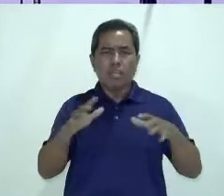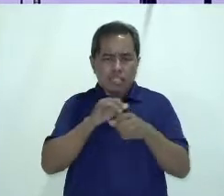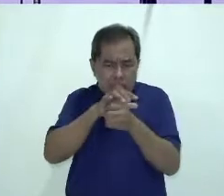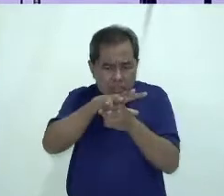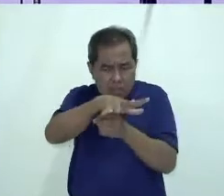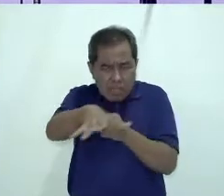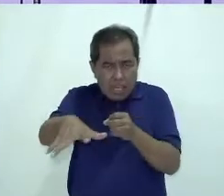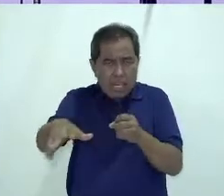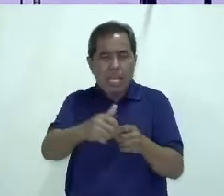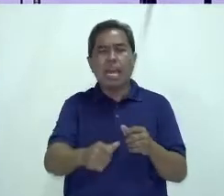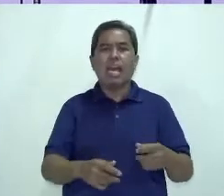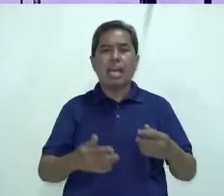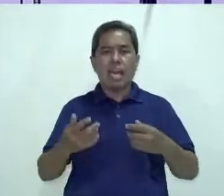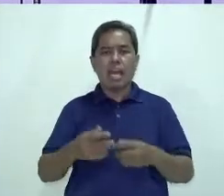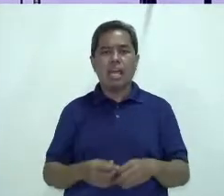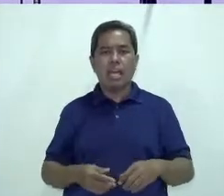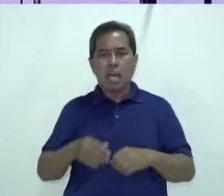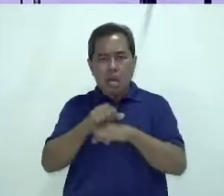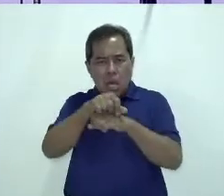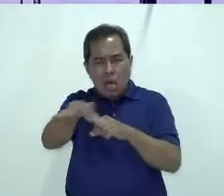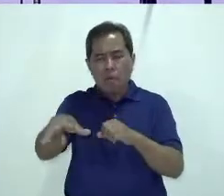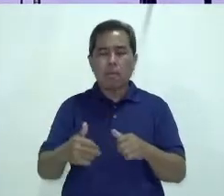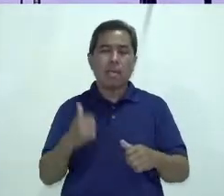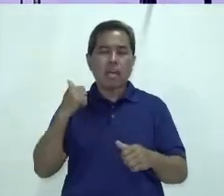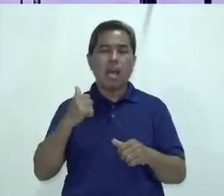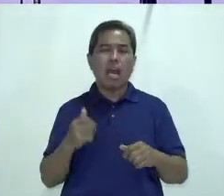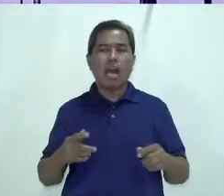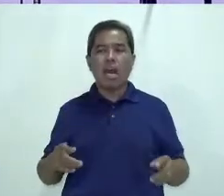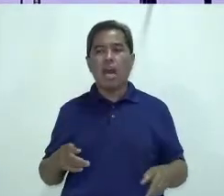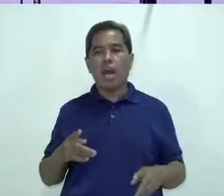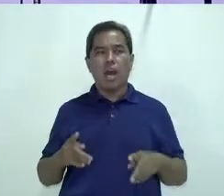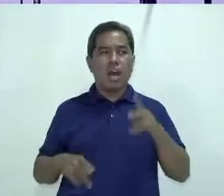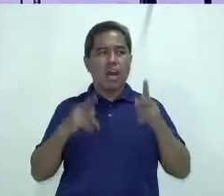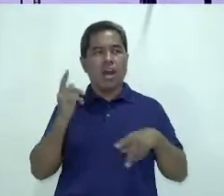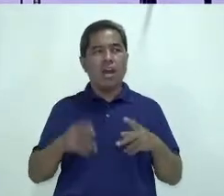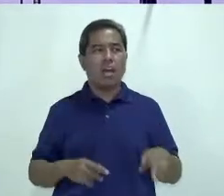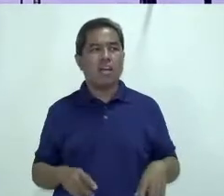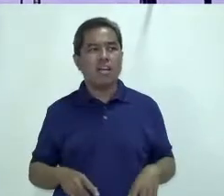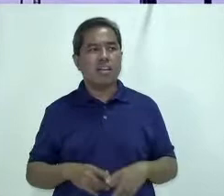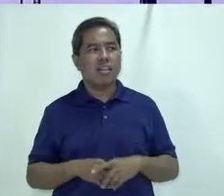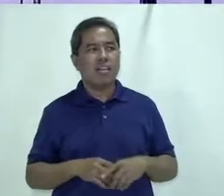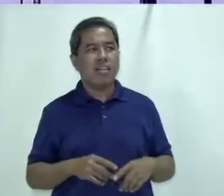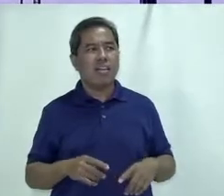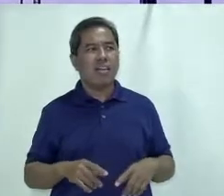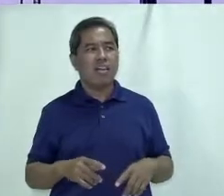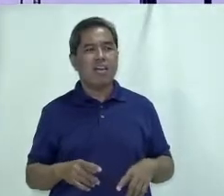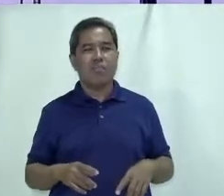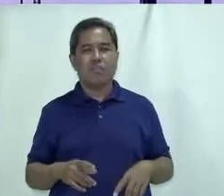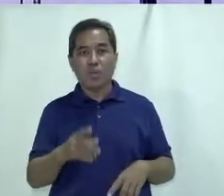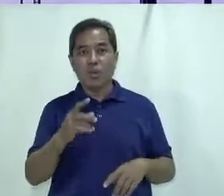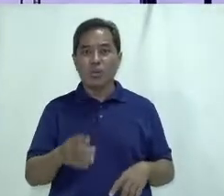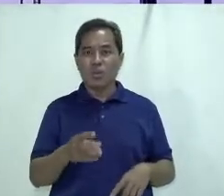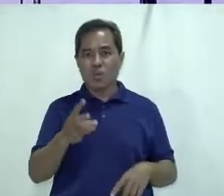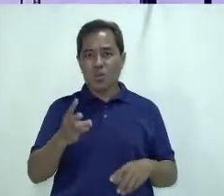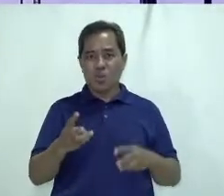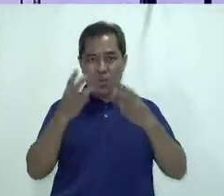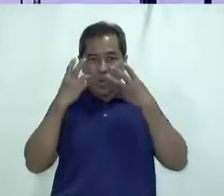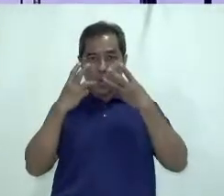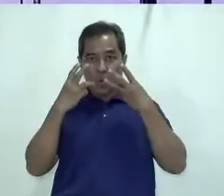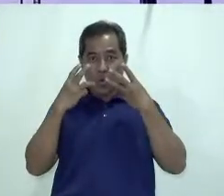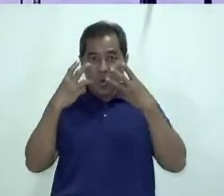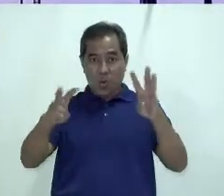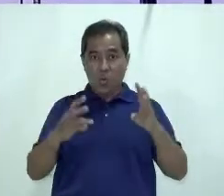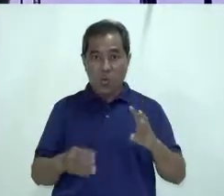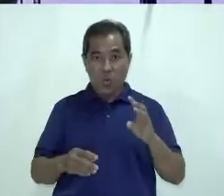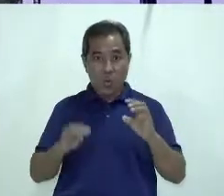people. Do you see people after watching a really good movie? What do? The moment they go out of the movie, what do? They tweet about it,